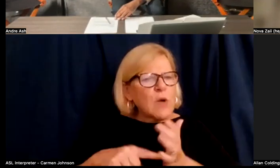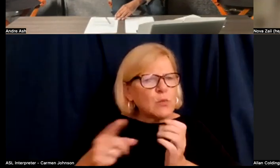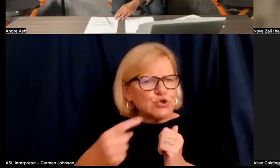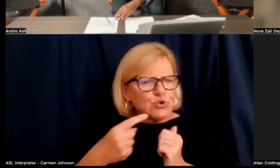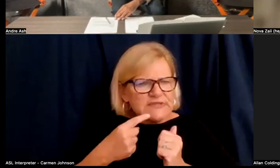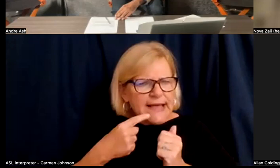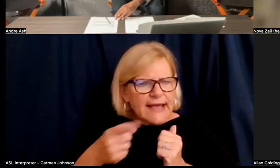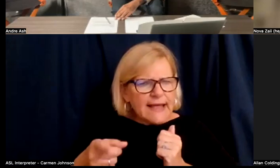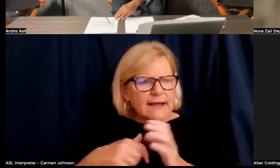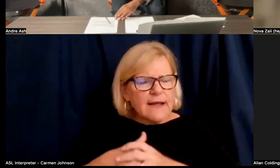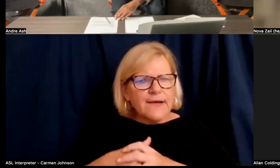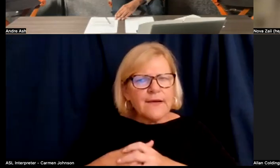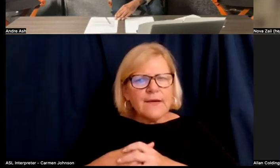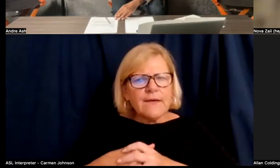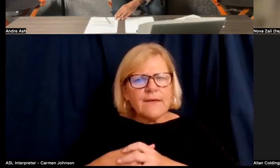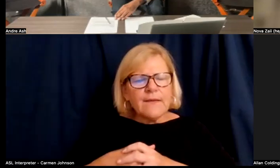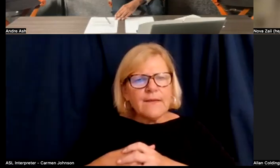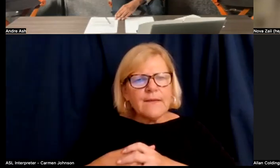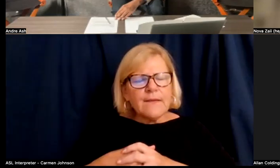say to